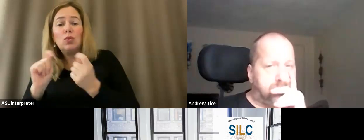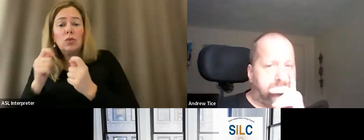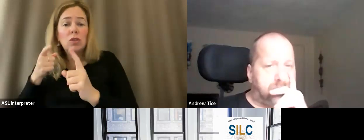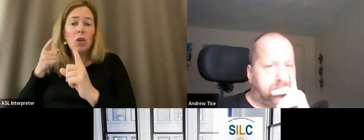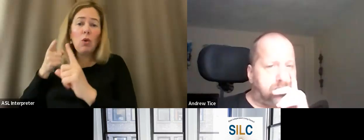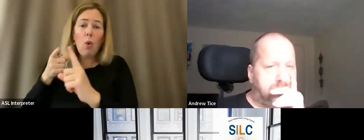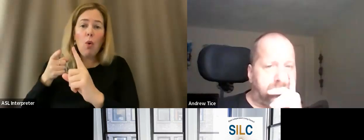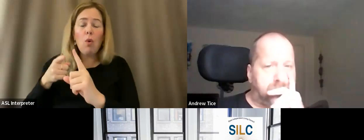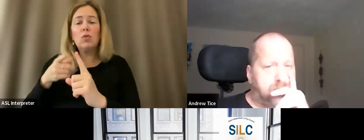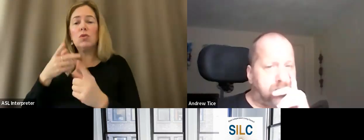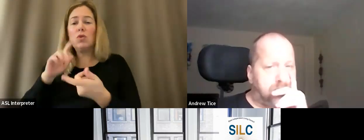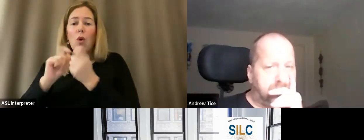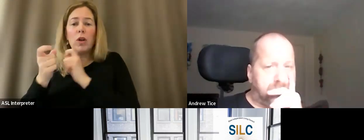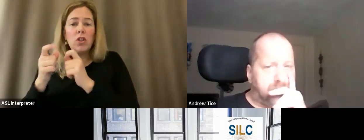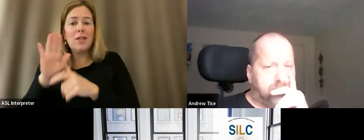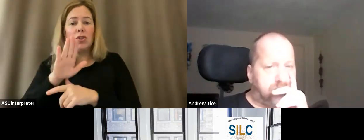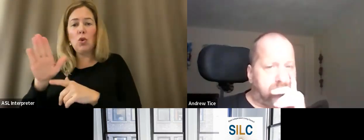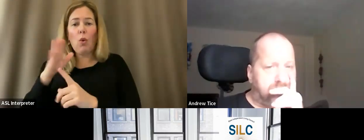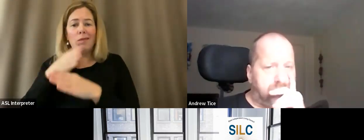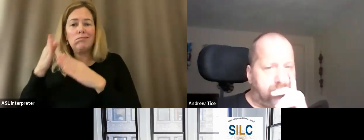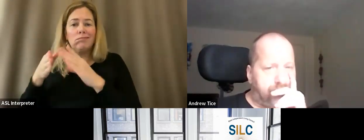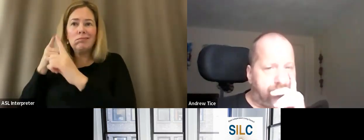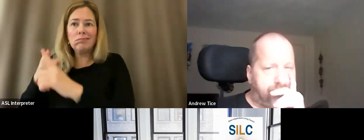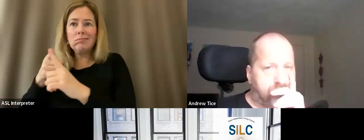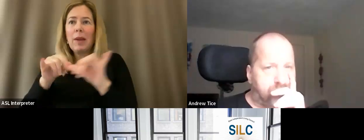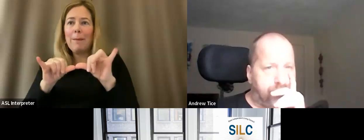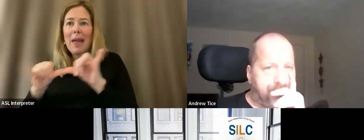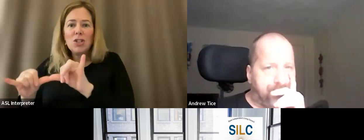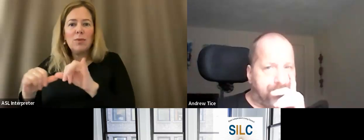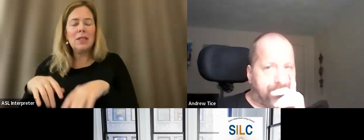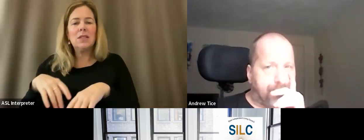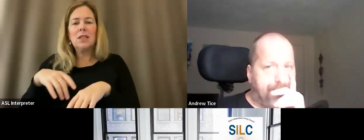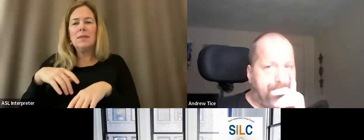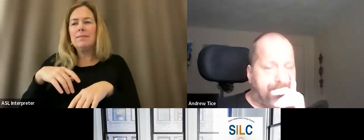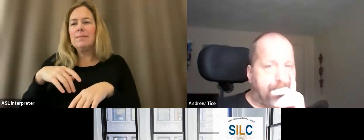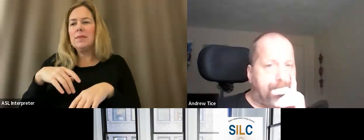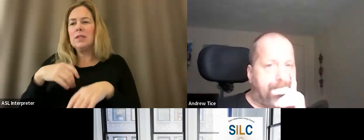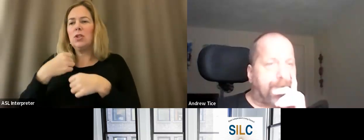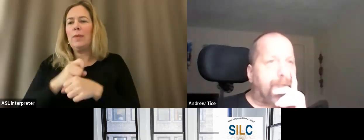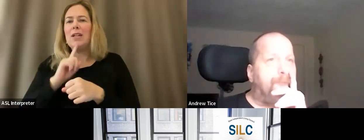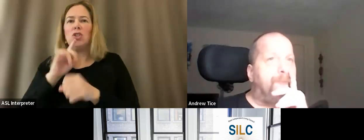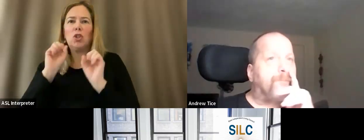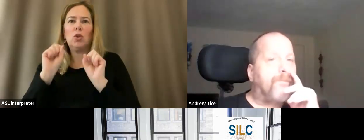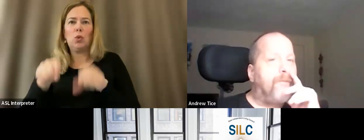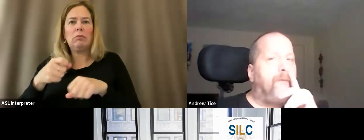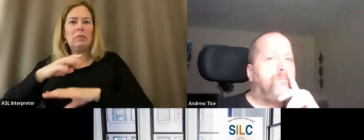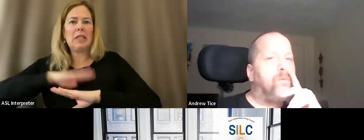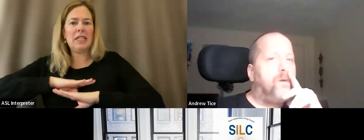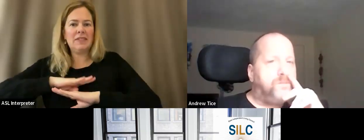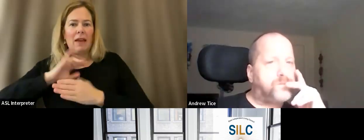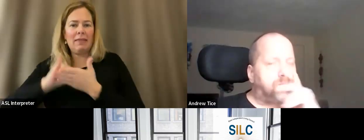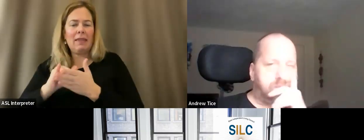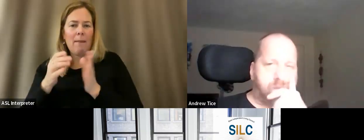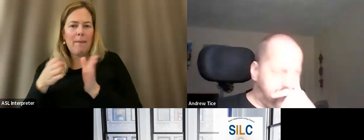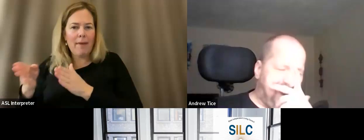your outcome measurements, or perhaps the activities, to make sure that you can meet that plan or to be more